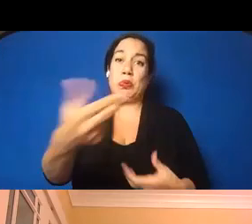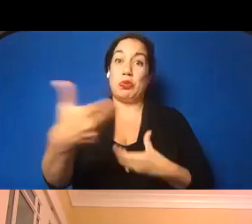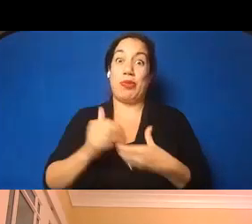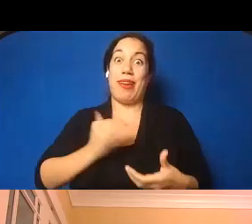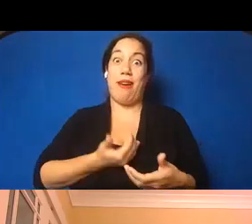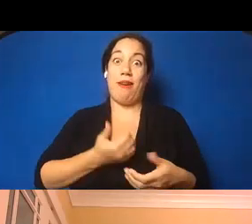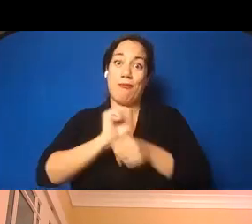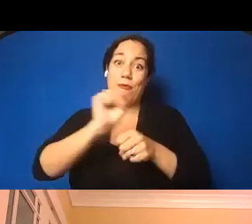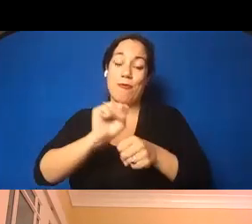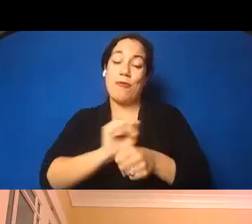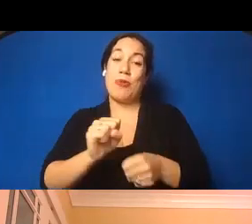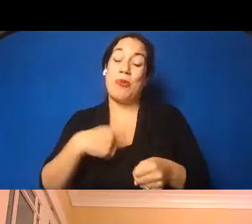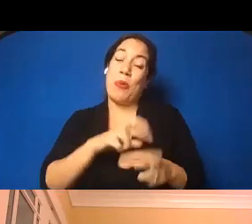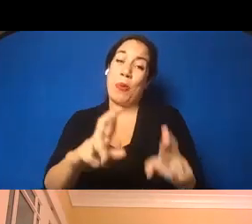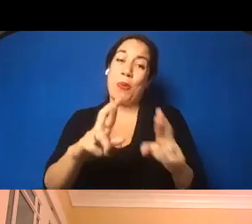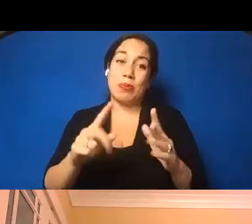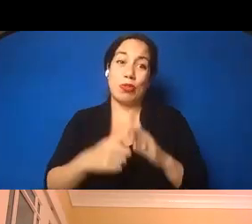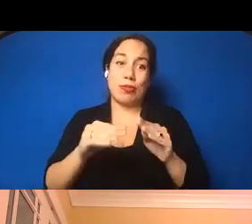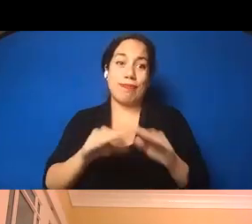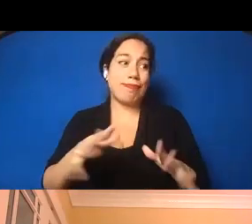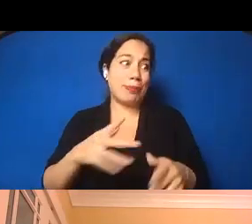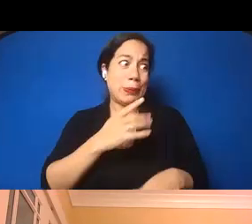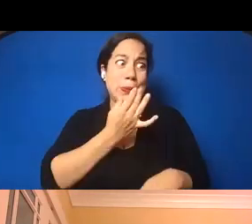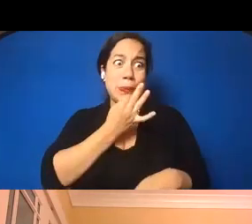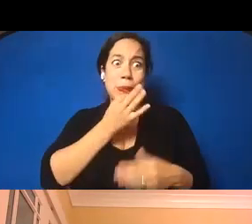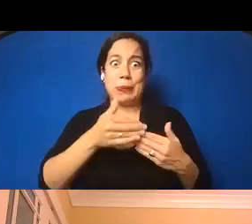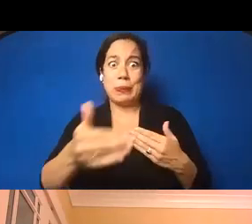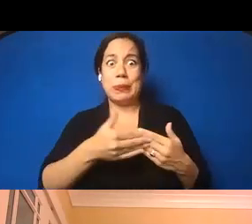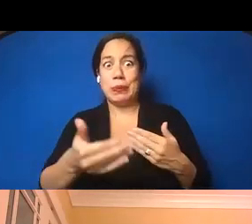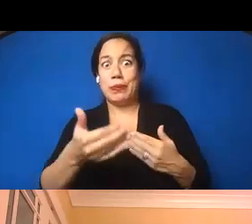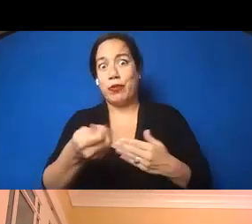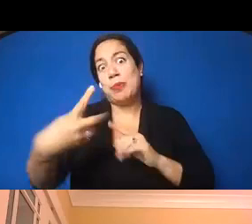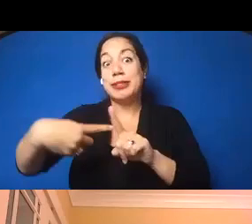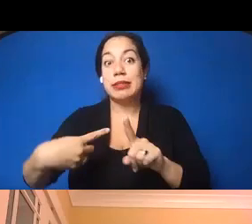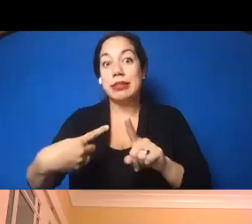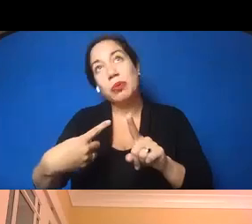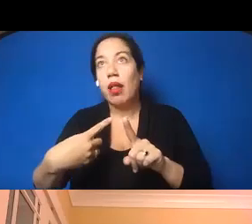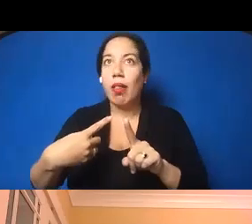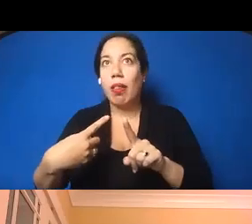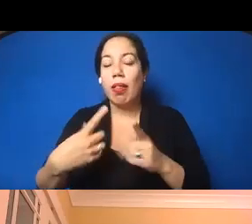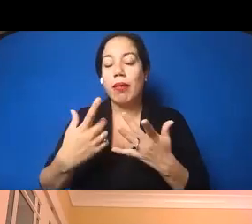We hope to have it launched in the next couple months in a